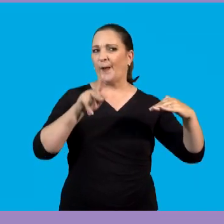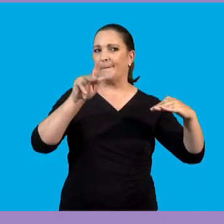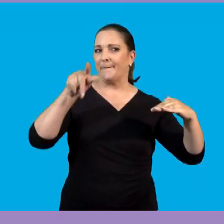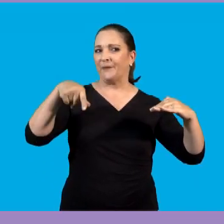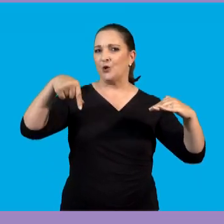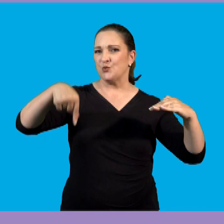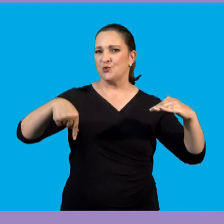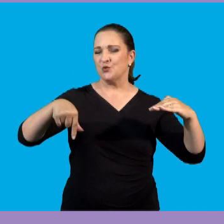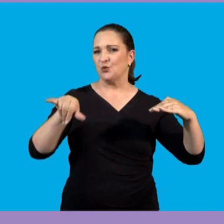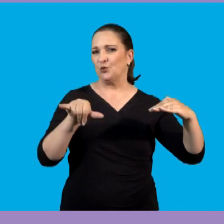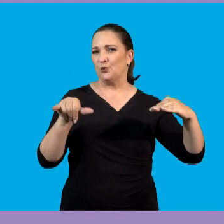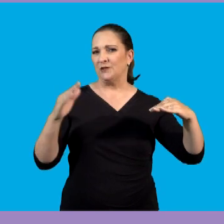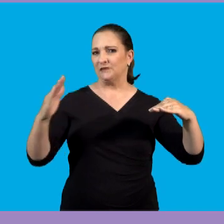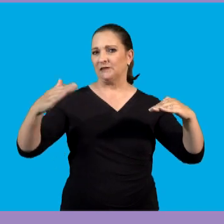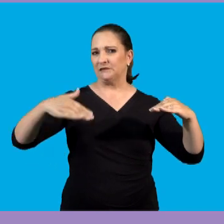with PQ?